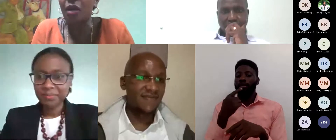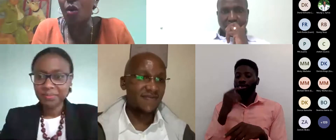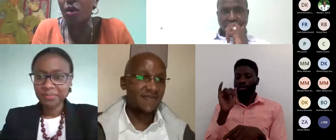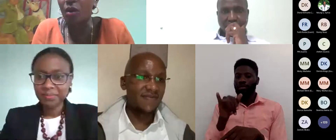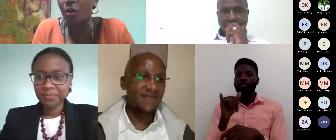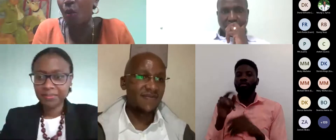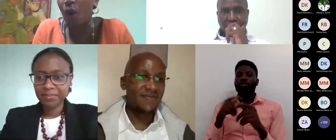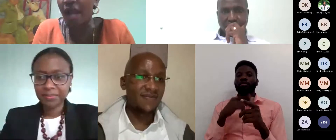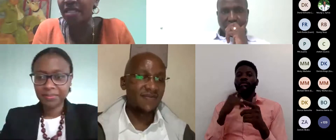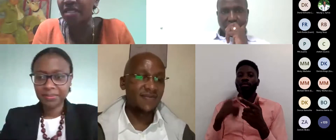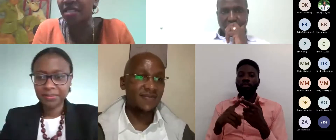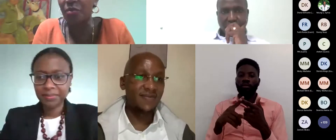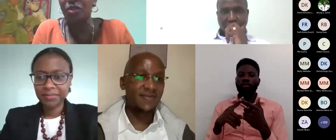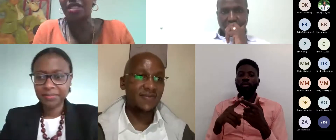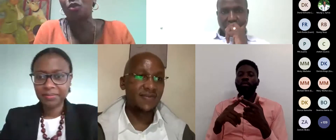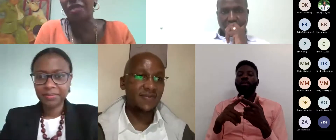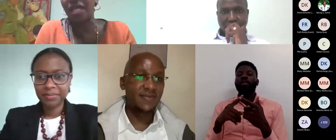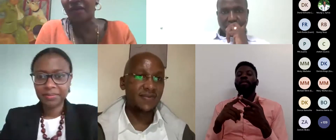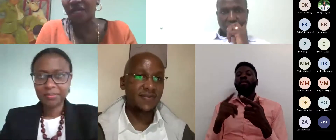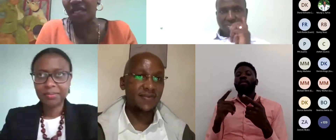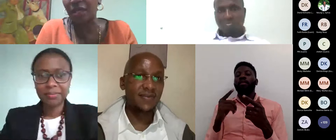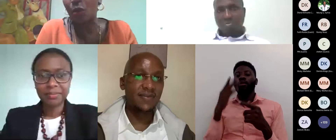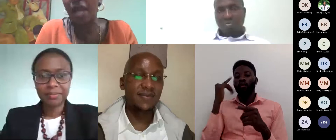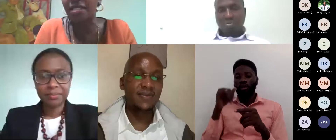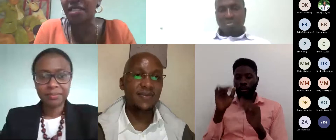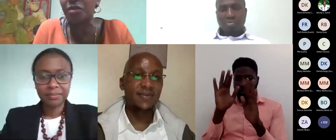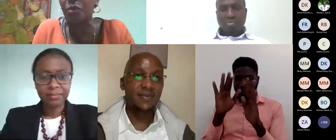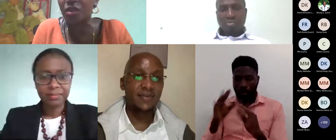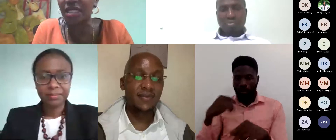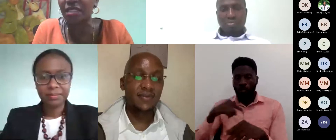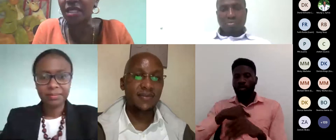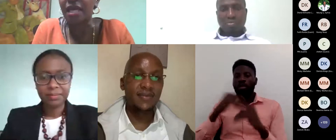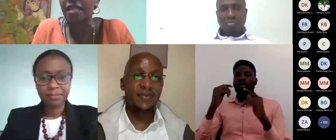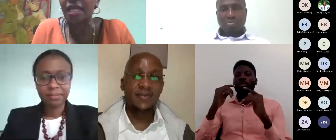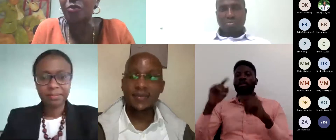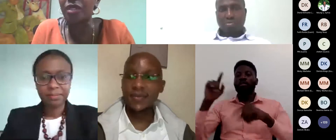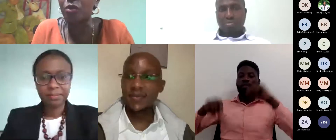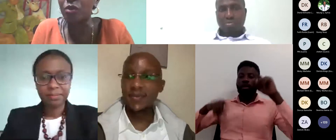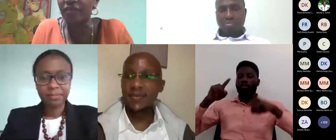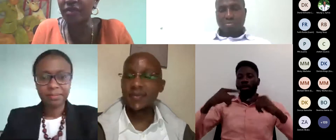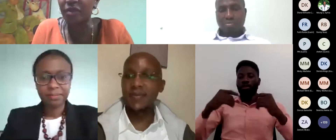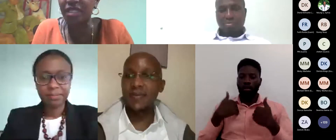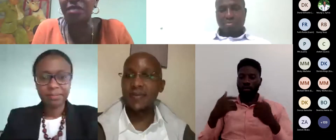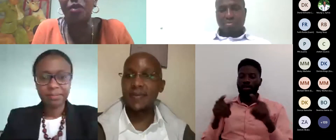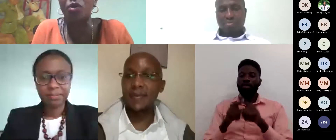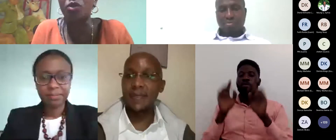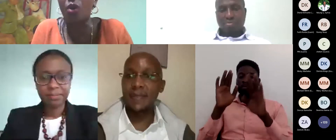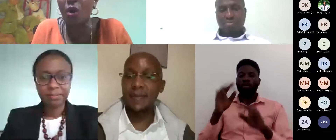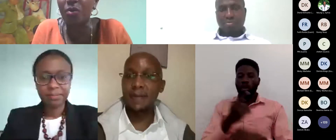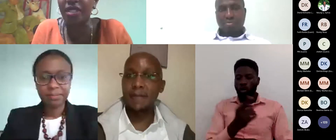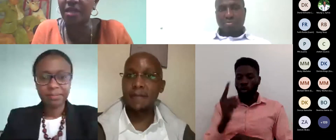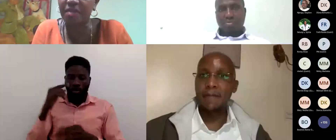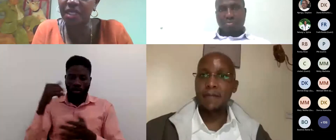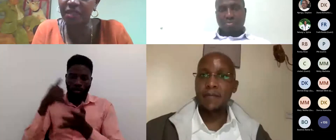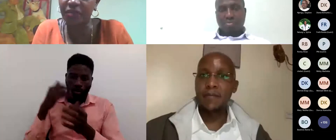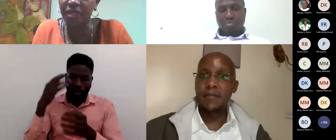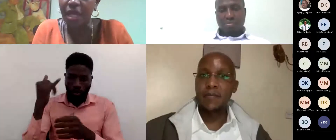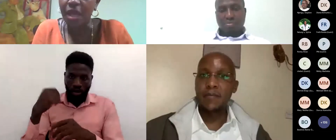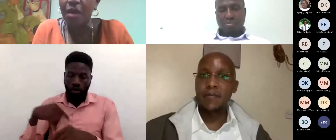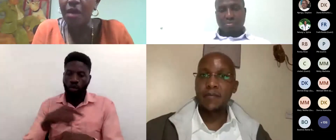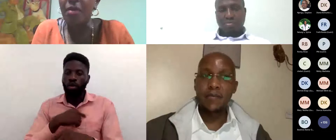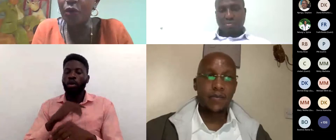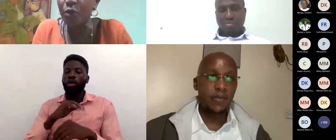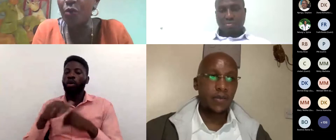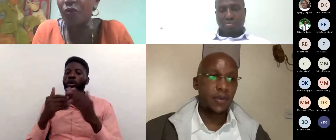then is the call, or why is it important to be diverse? And why is it important that we include everybody? Is because we all bring something